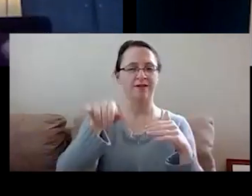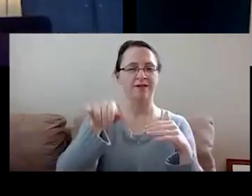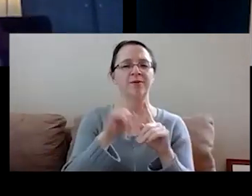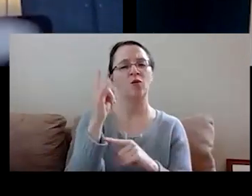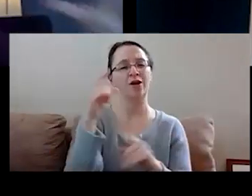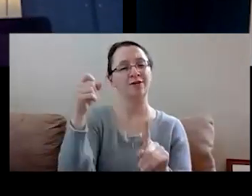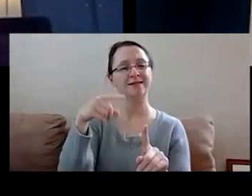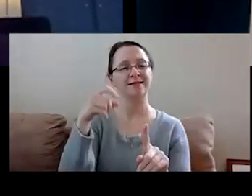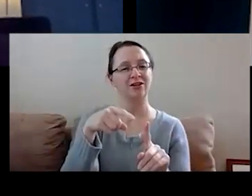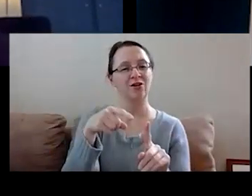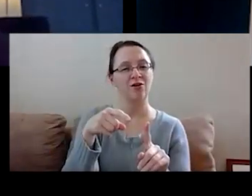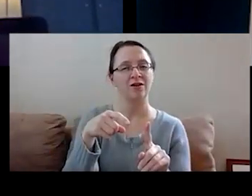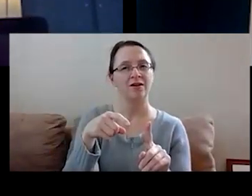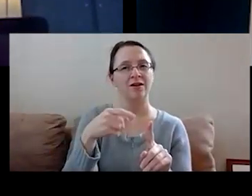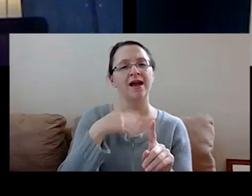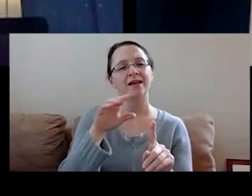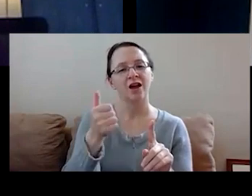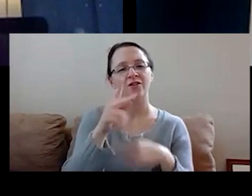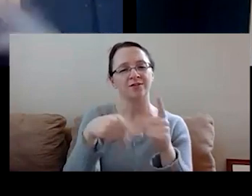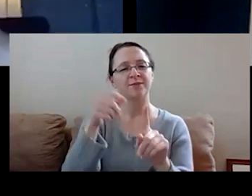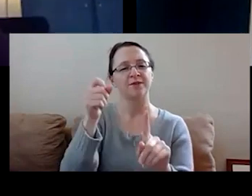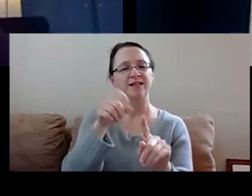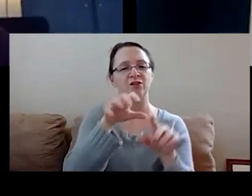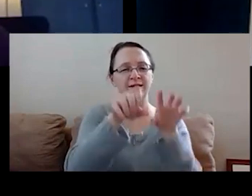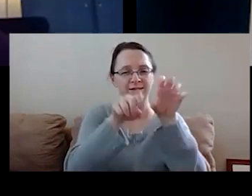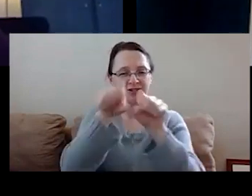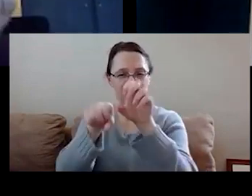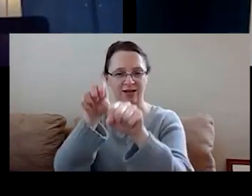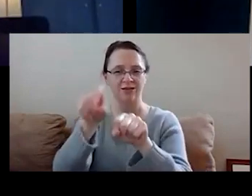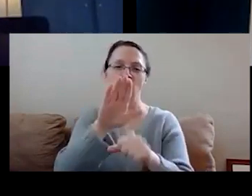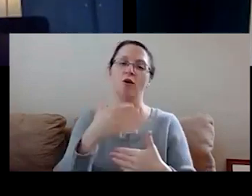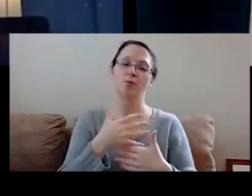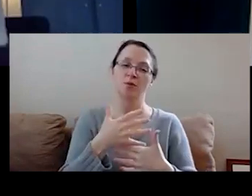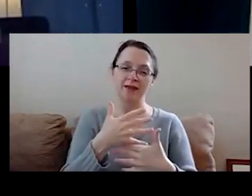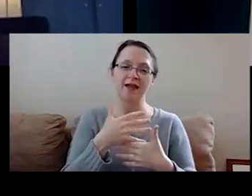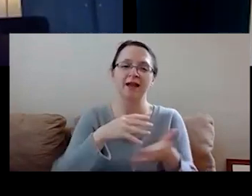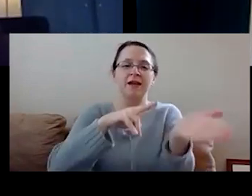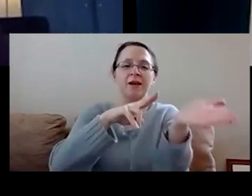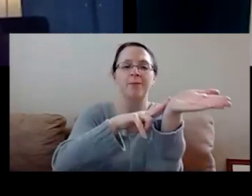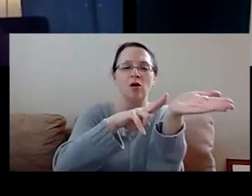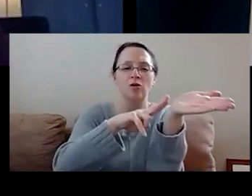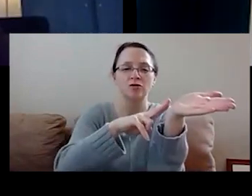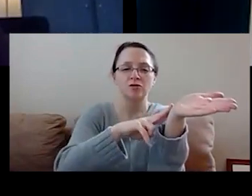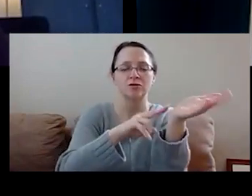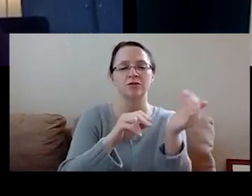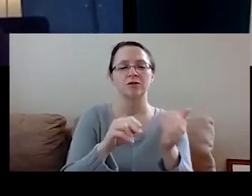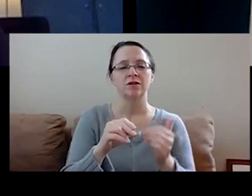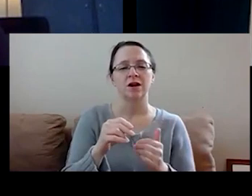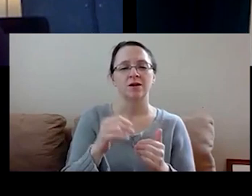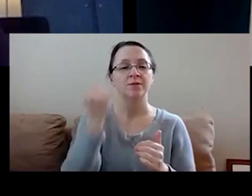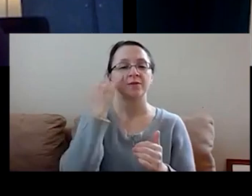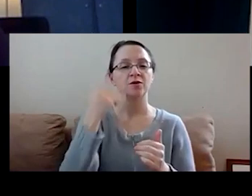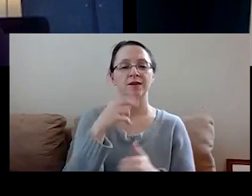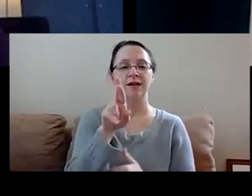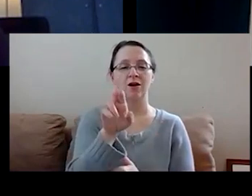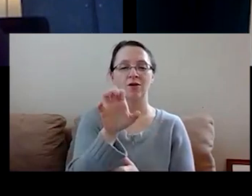doing is capturing all of the other type of signals. So your breathing, the pulsing of your blood, and actually when you have REM, like